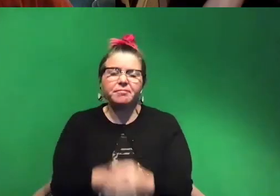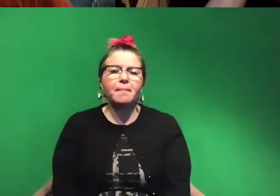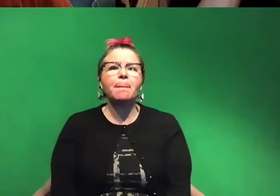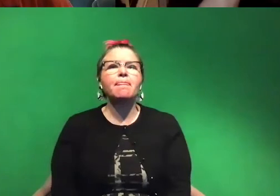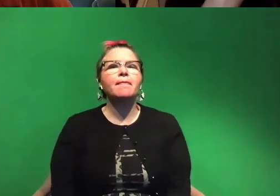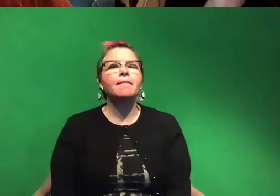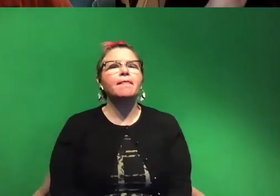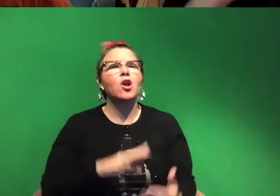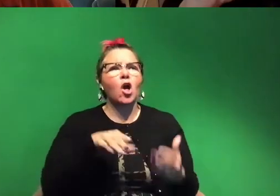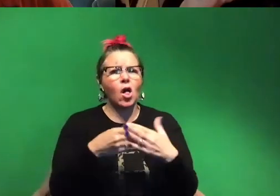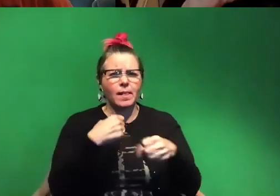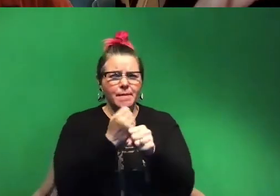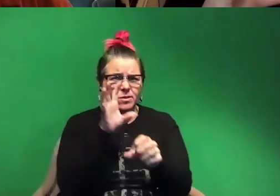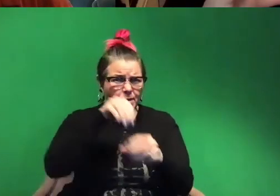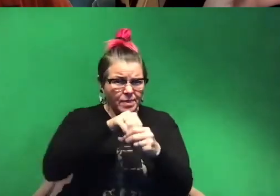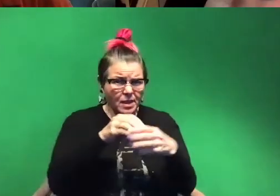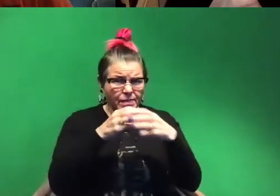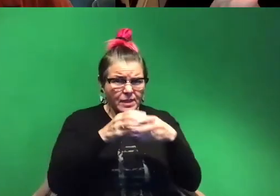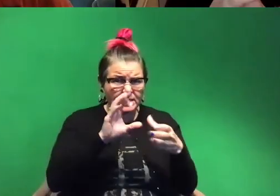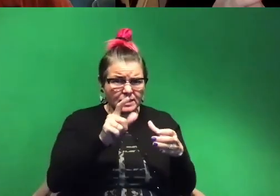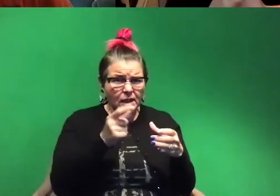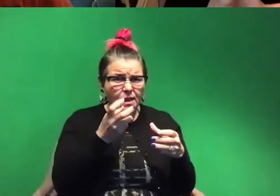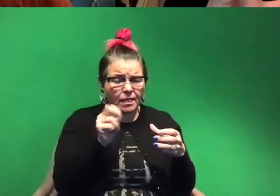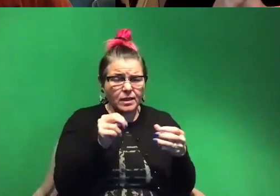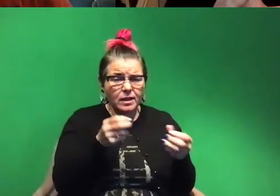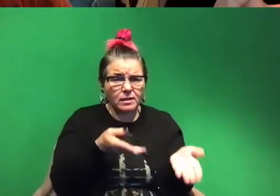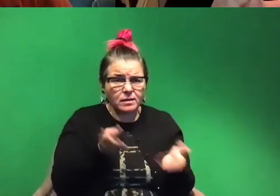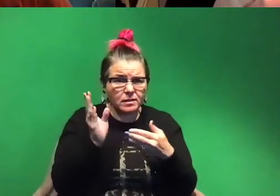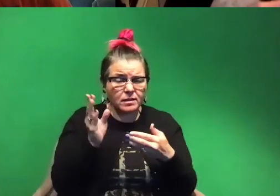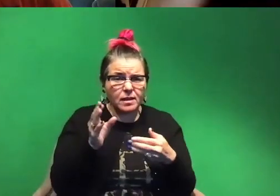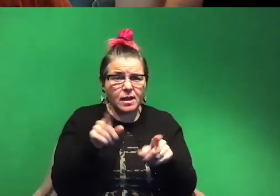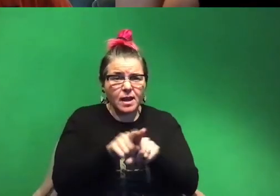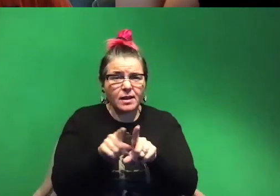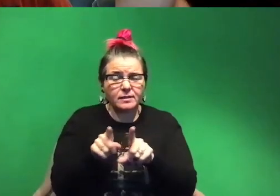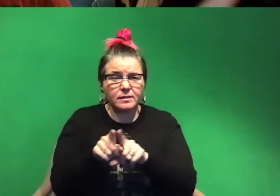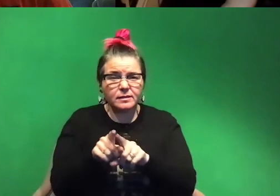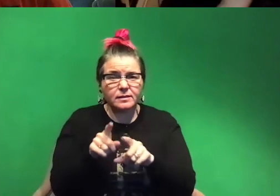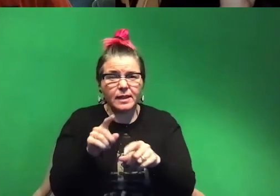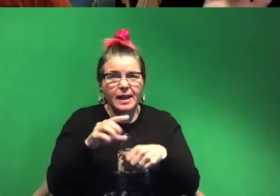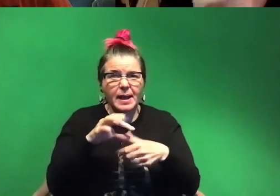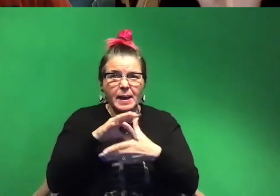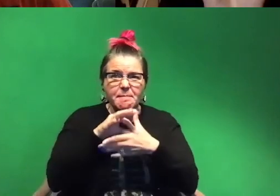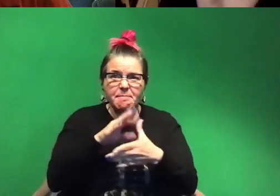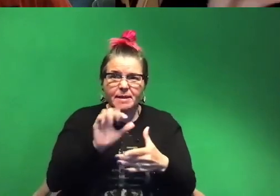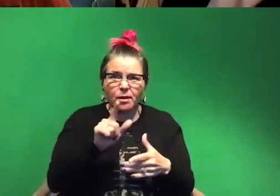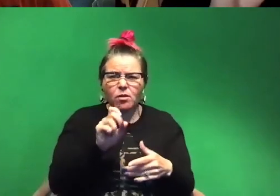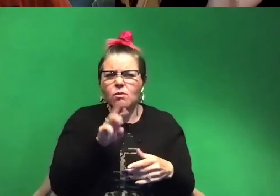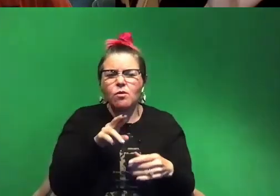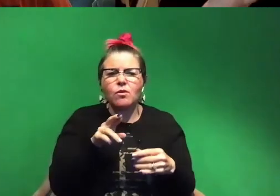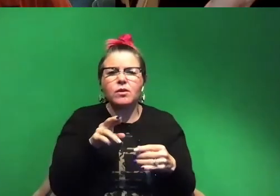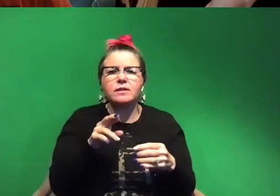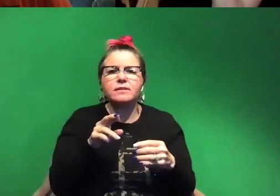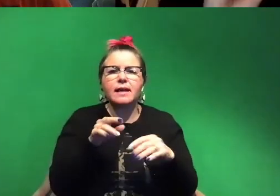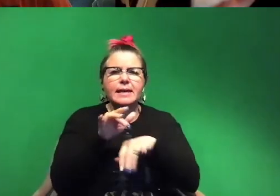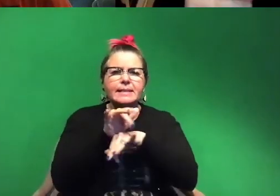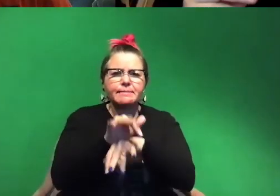like being made within the cell and then exported as like a little like meatball, or is it like a spider where it's